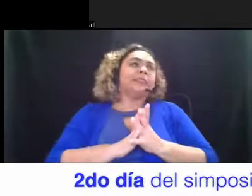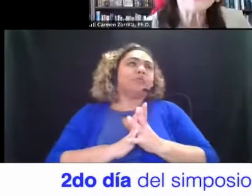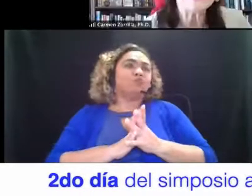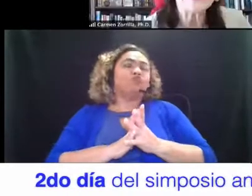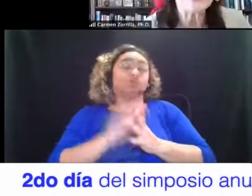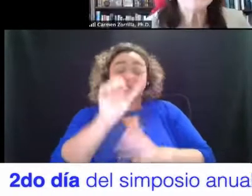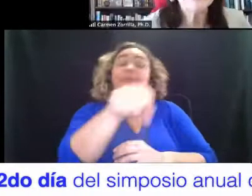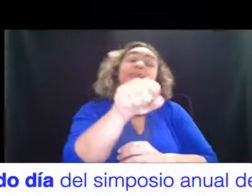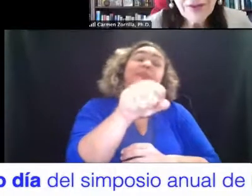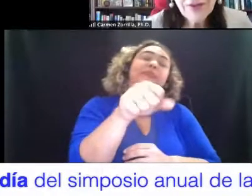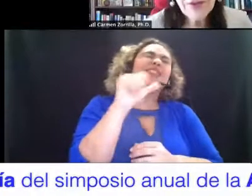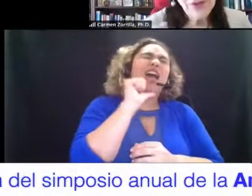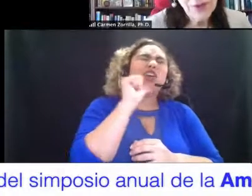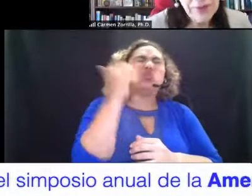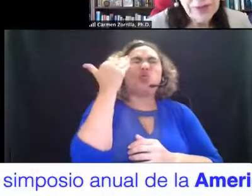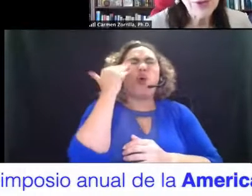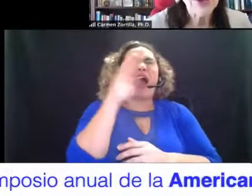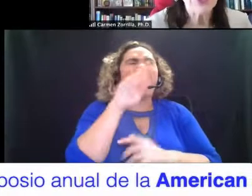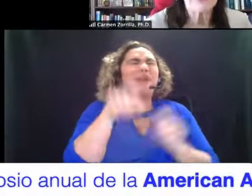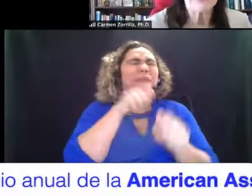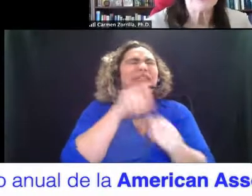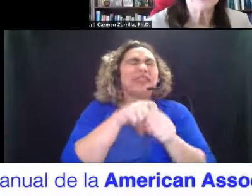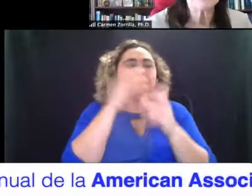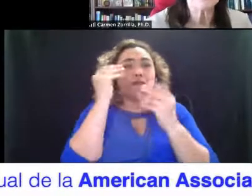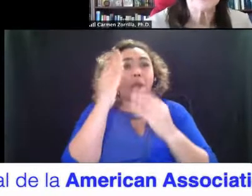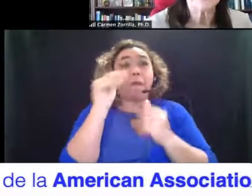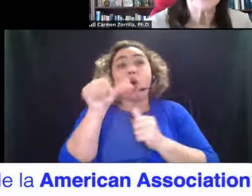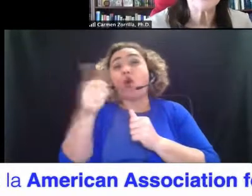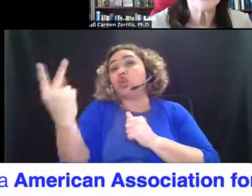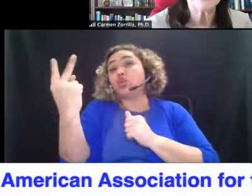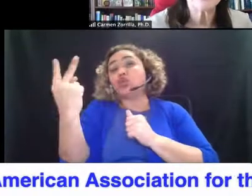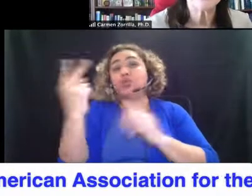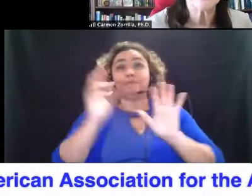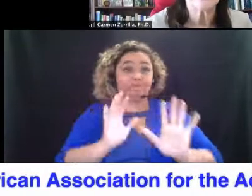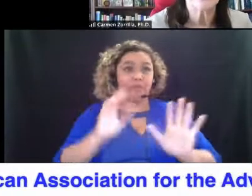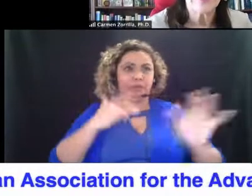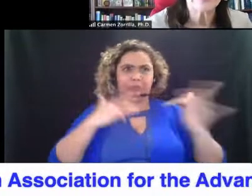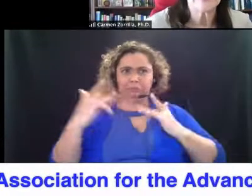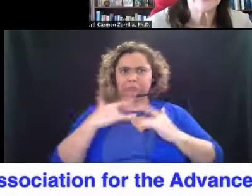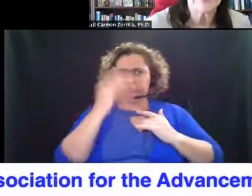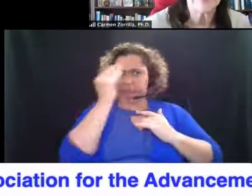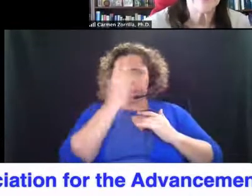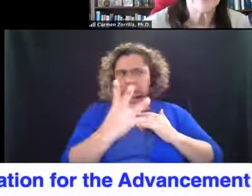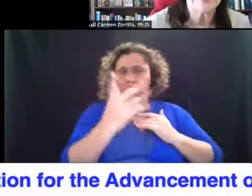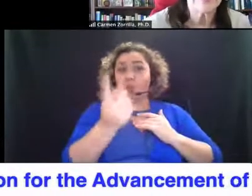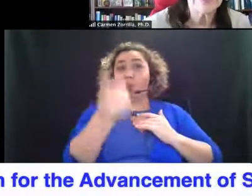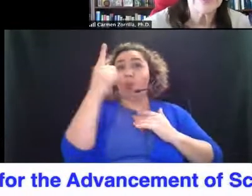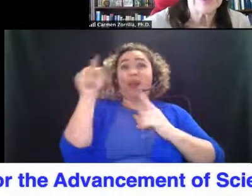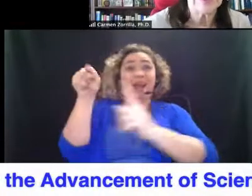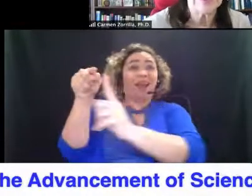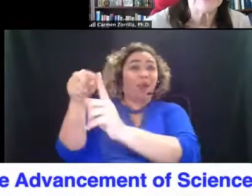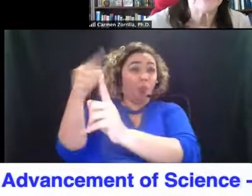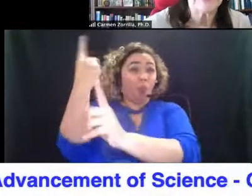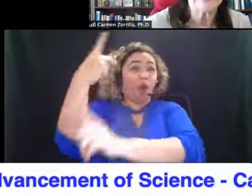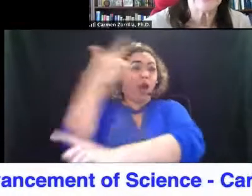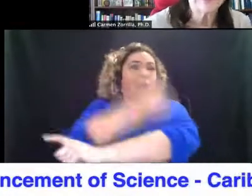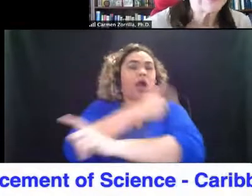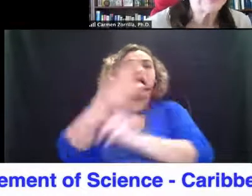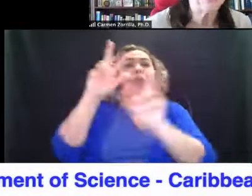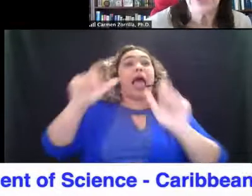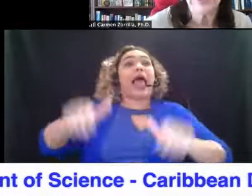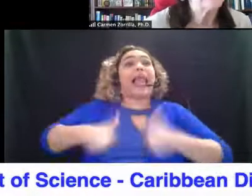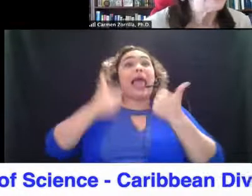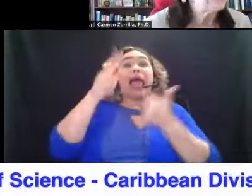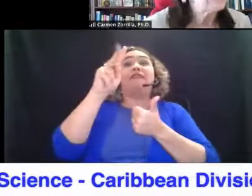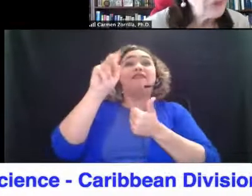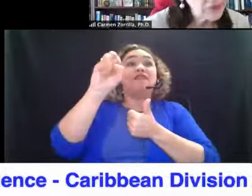Yes, I don't have the information on the other 2, and I am concerned that one of them might be a live vector vaccine, but I